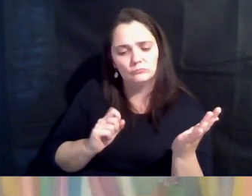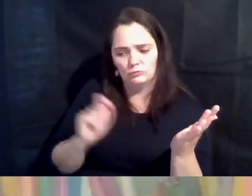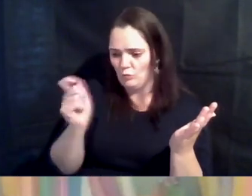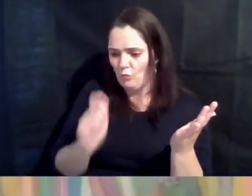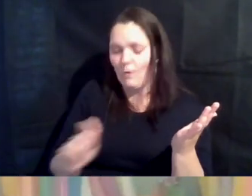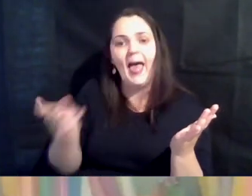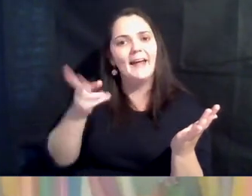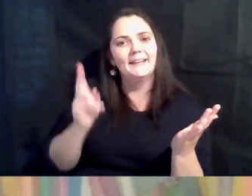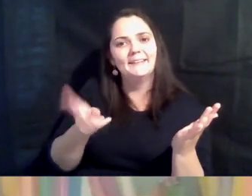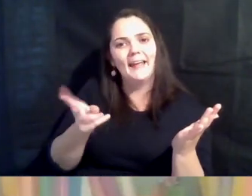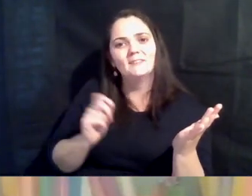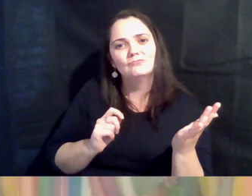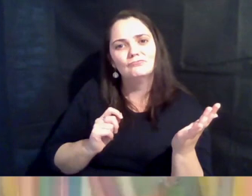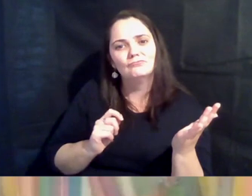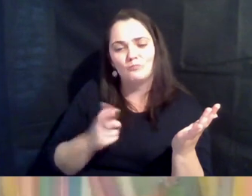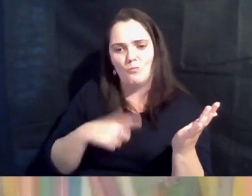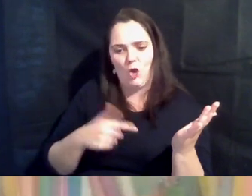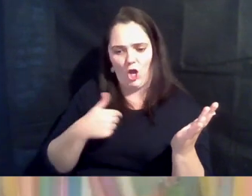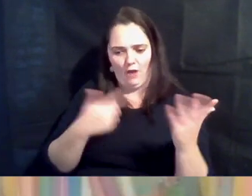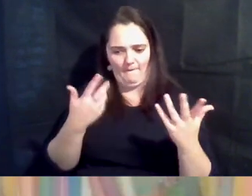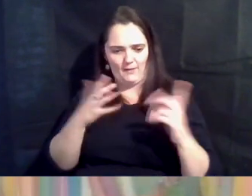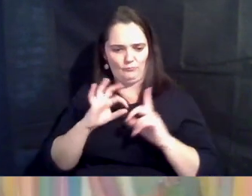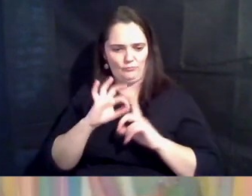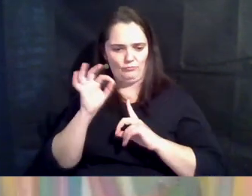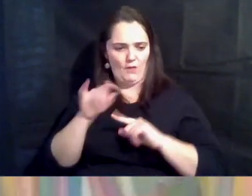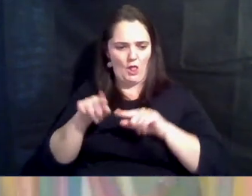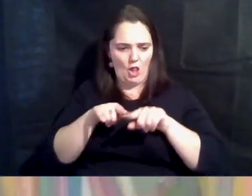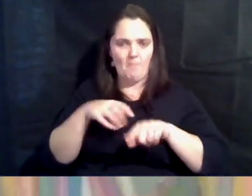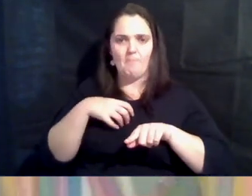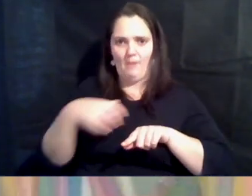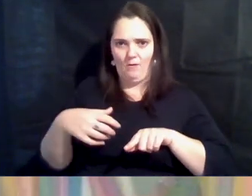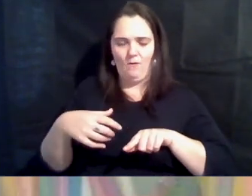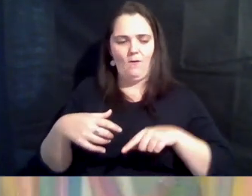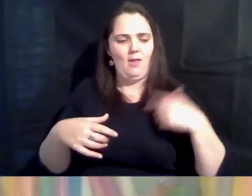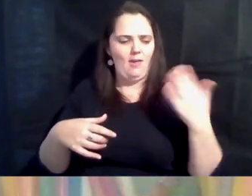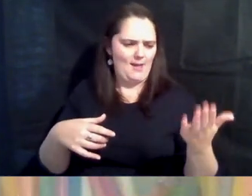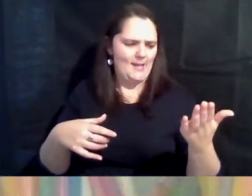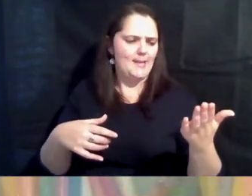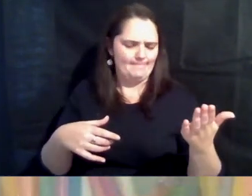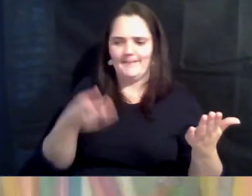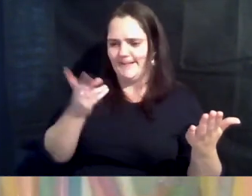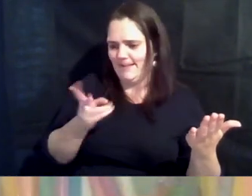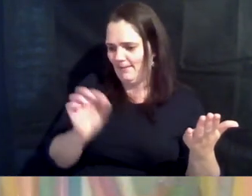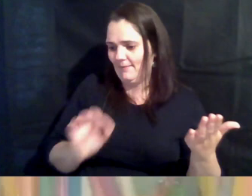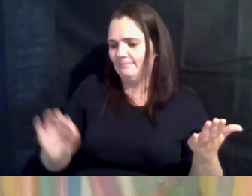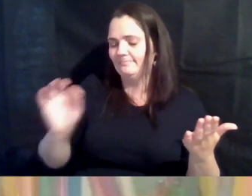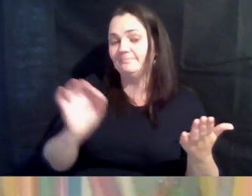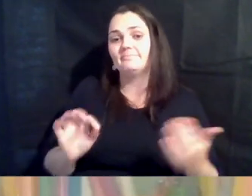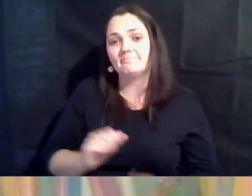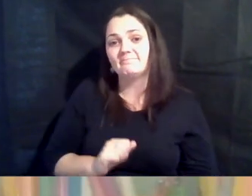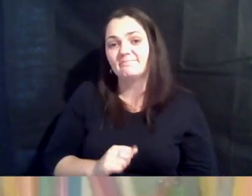learned sense of self and eye now. Because I feel like sometimes I do this exercise actually, where